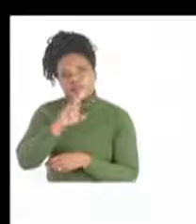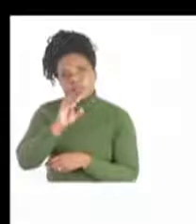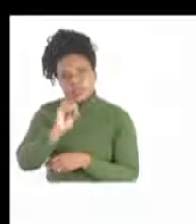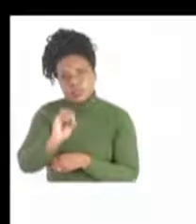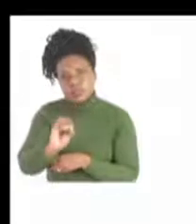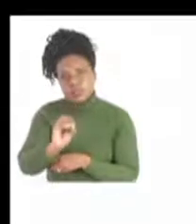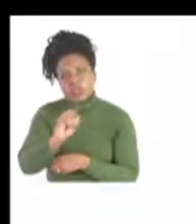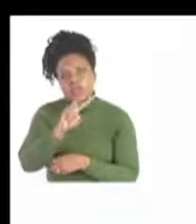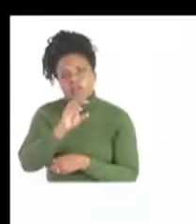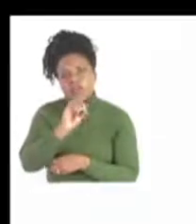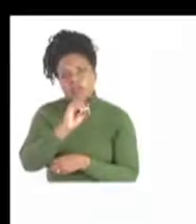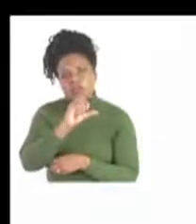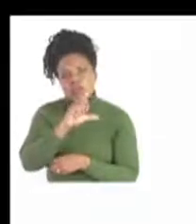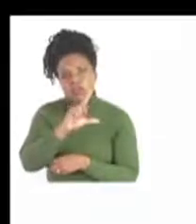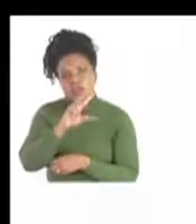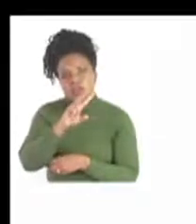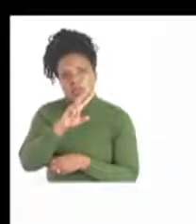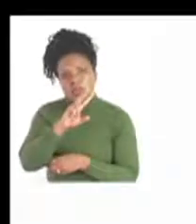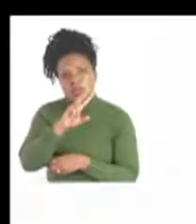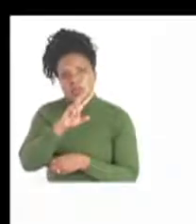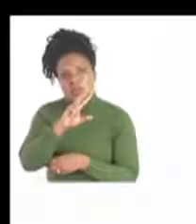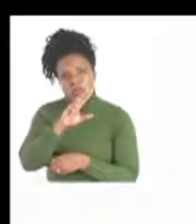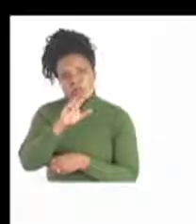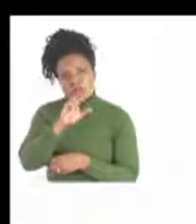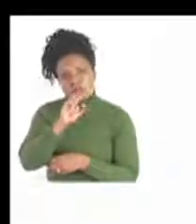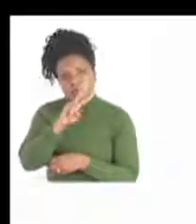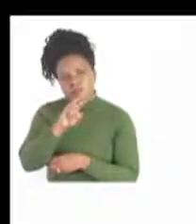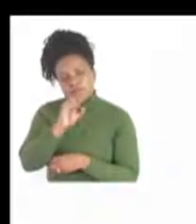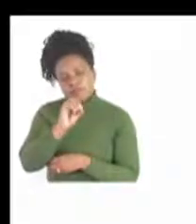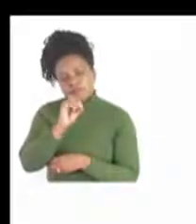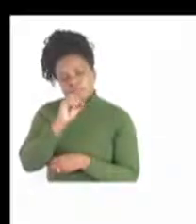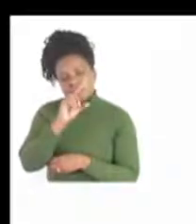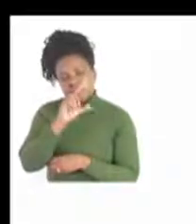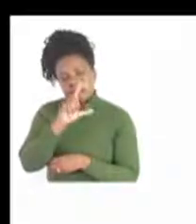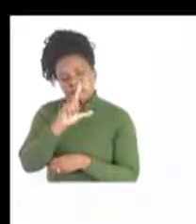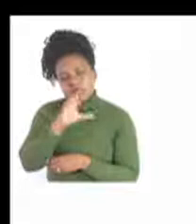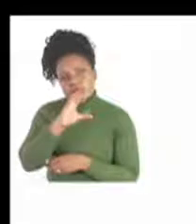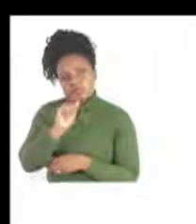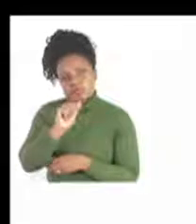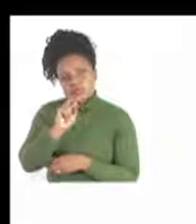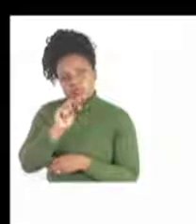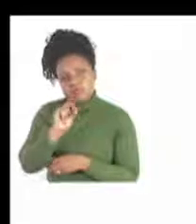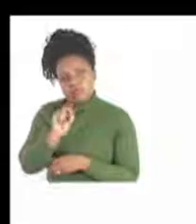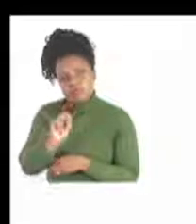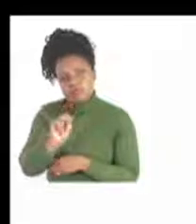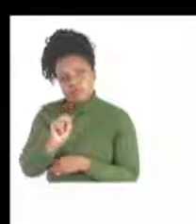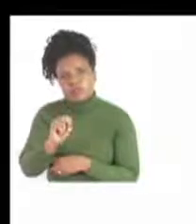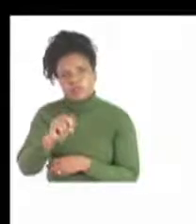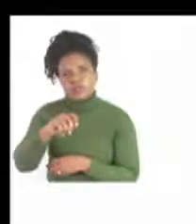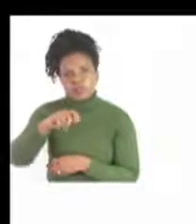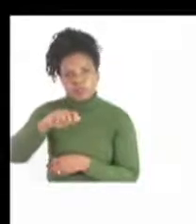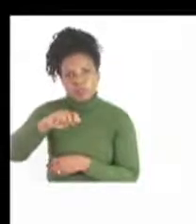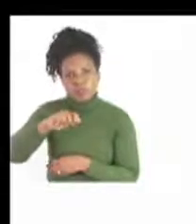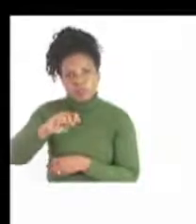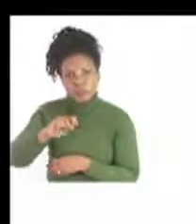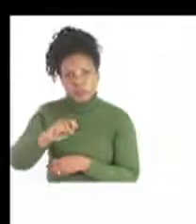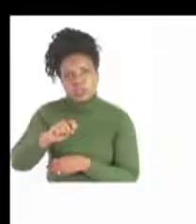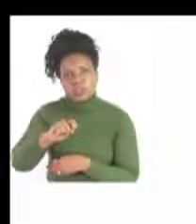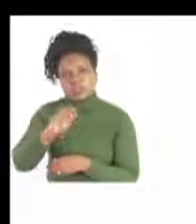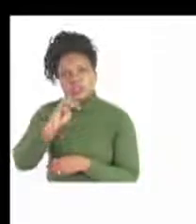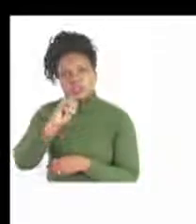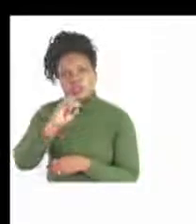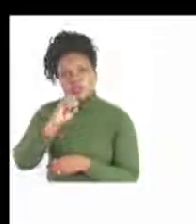where either spelling is correct. In other words, you can only add an S or you add